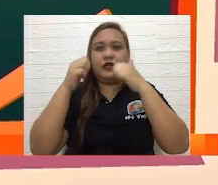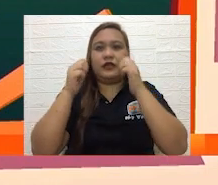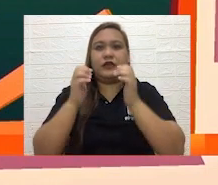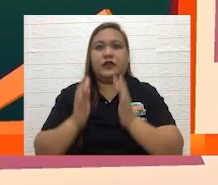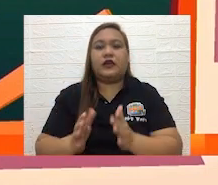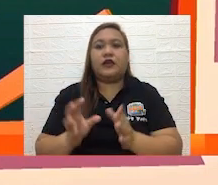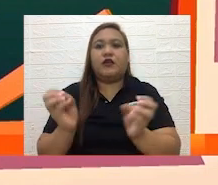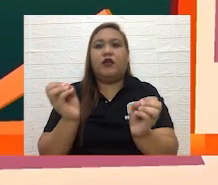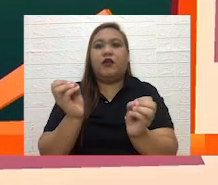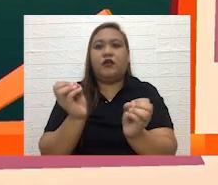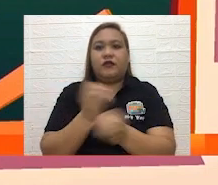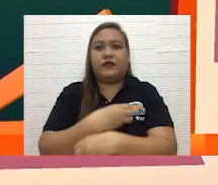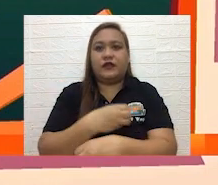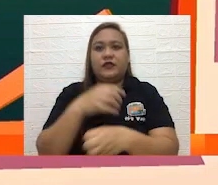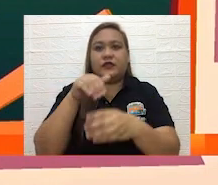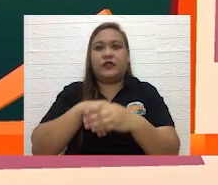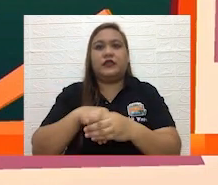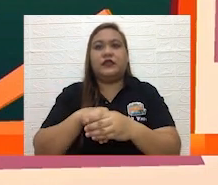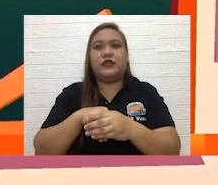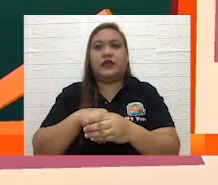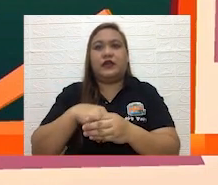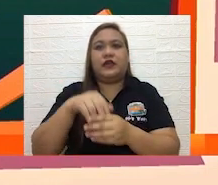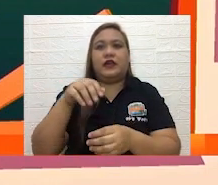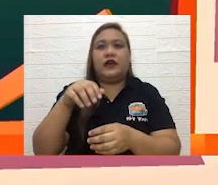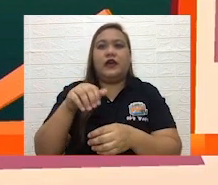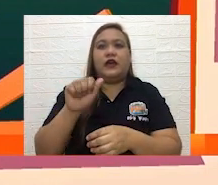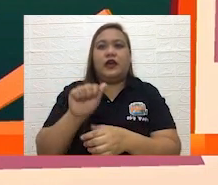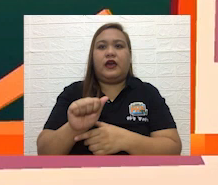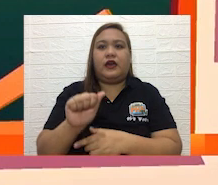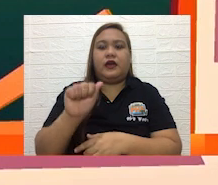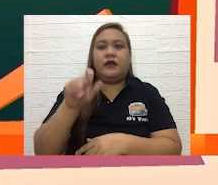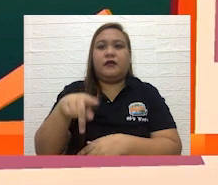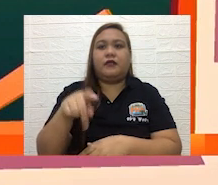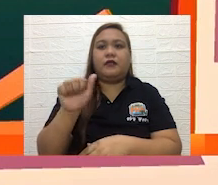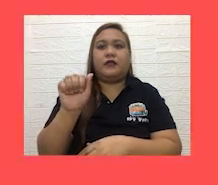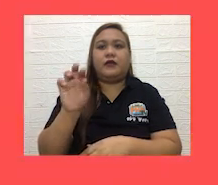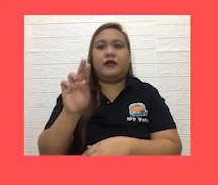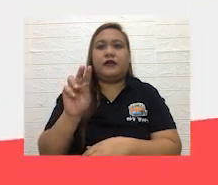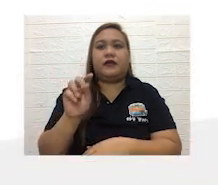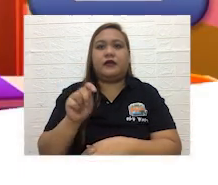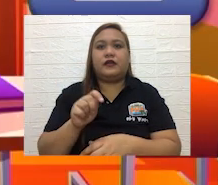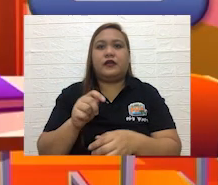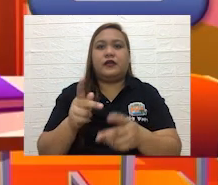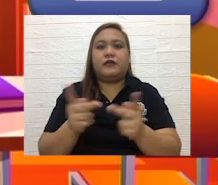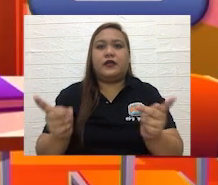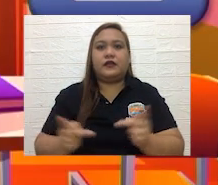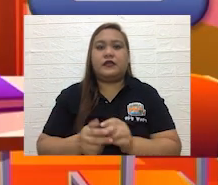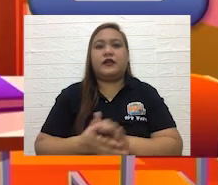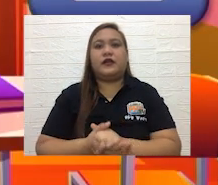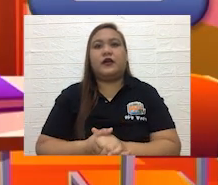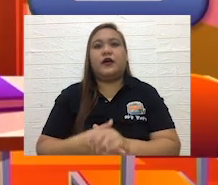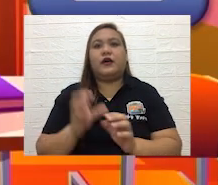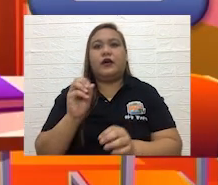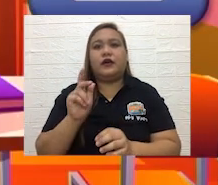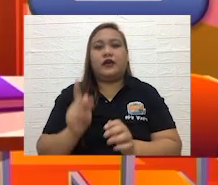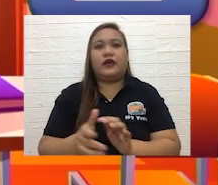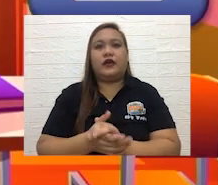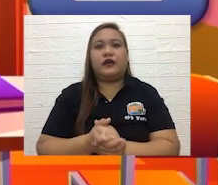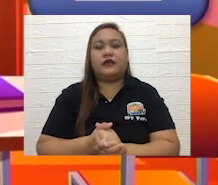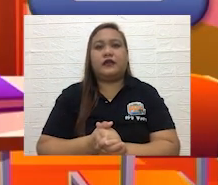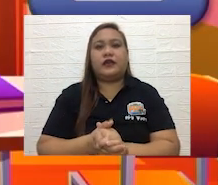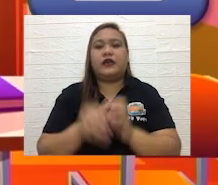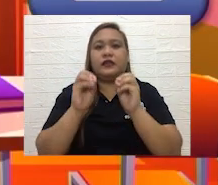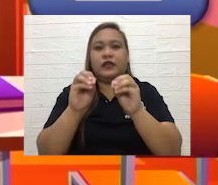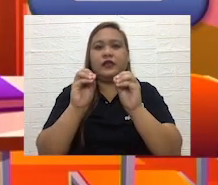Boracay. In that case, there will also be guidelines to follow. Alright, Fernandino teens, I